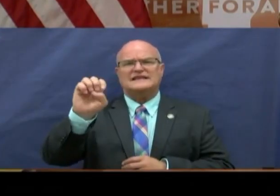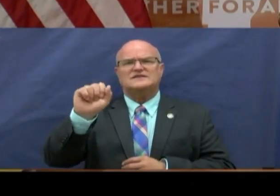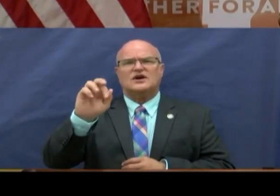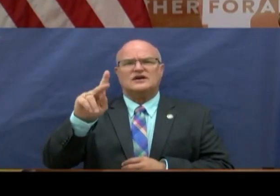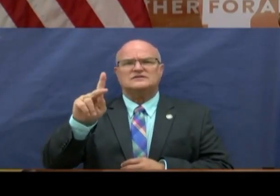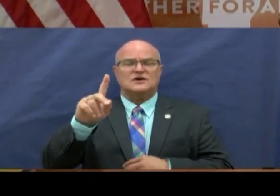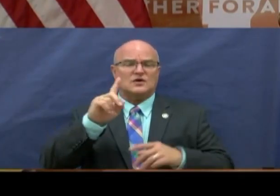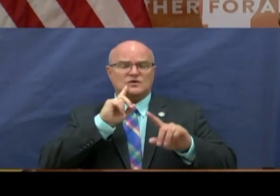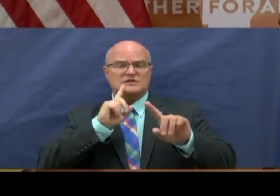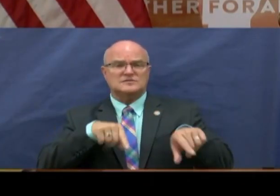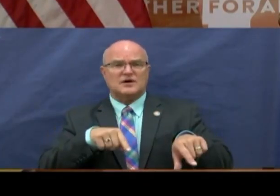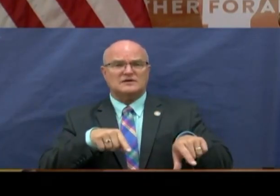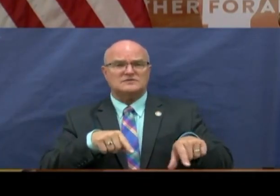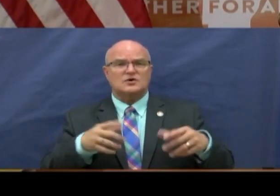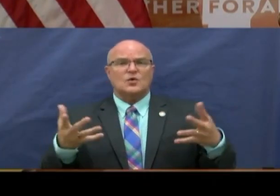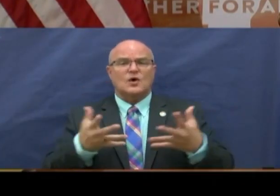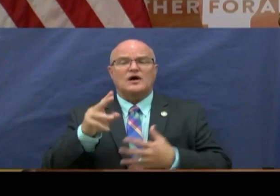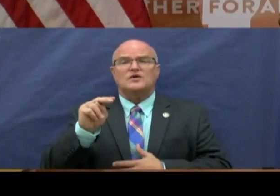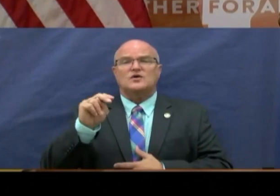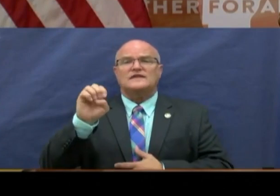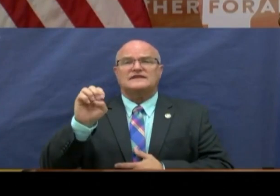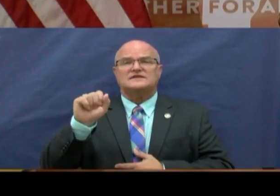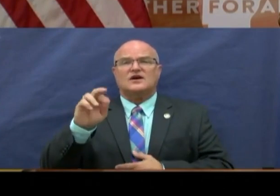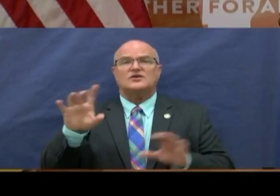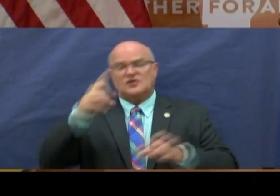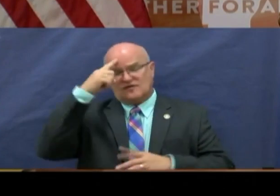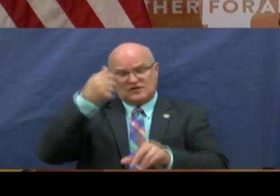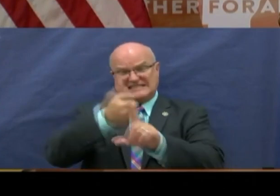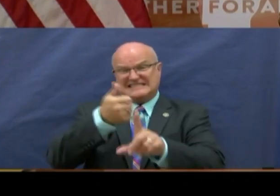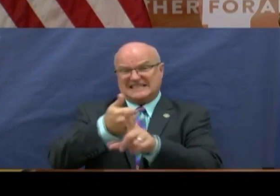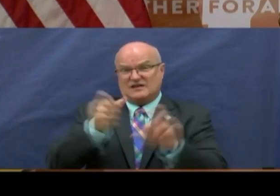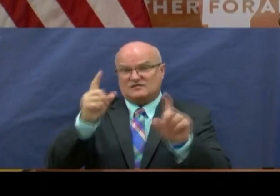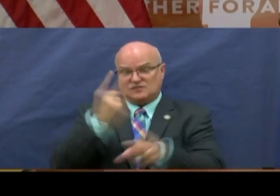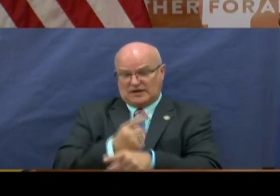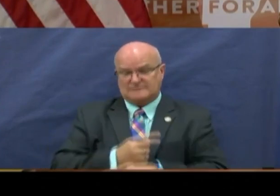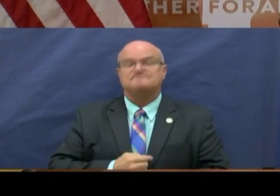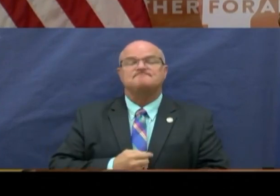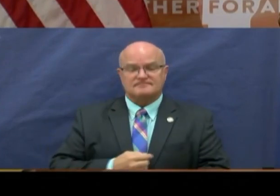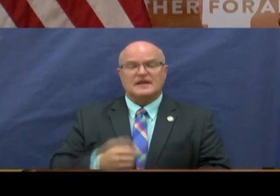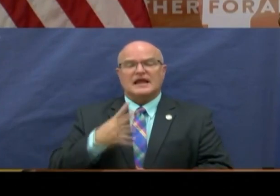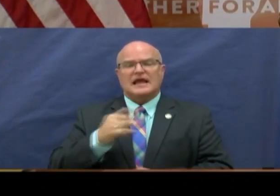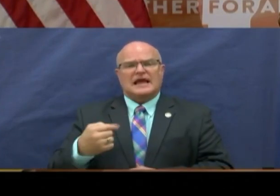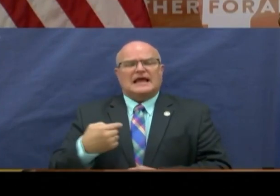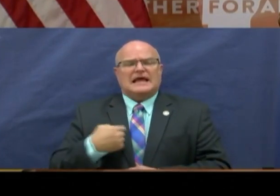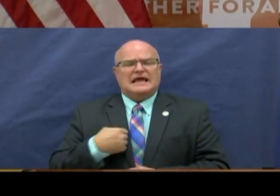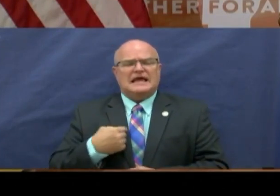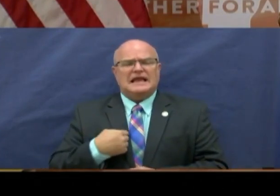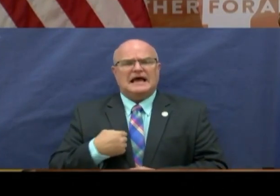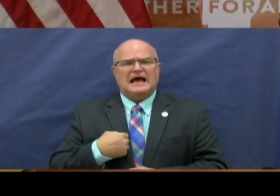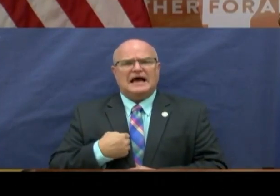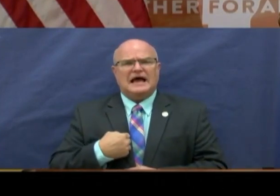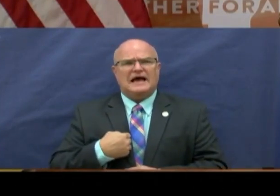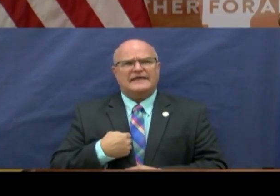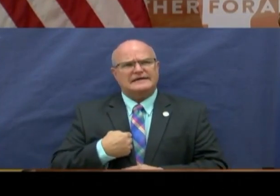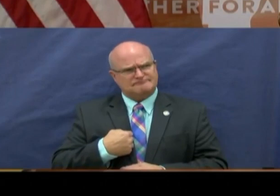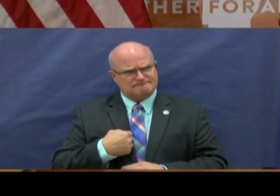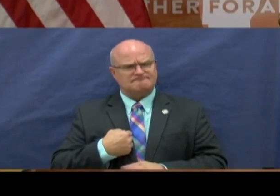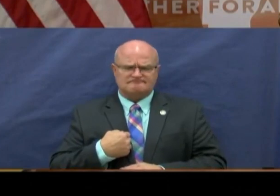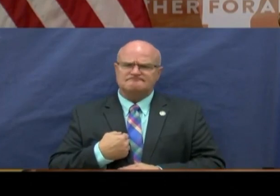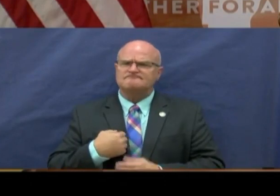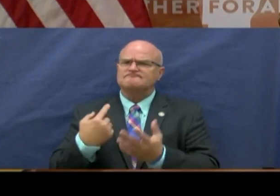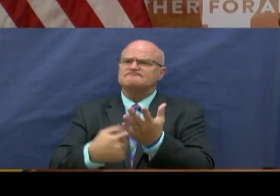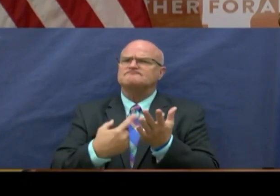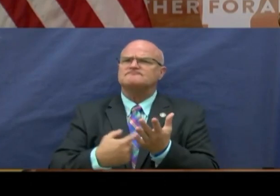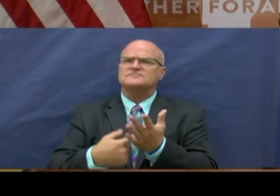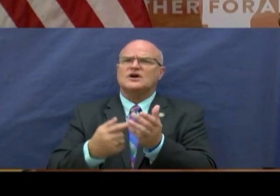your response was what can Northeast Arkansas do for itself? And that prompted us to talk to several mayors,